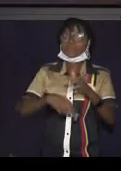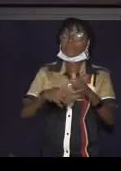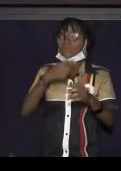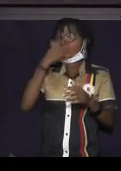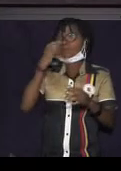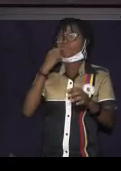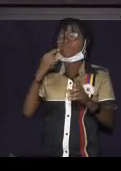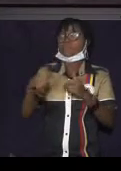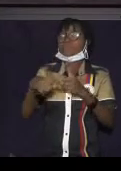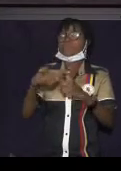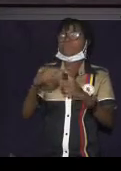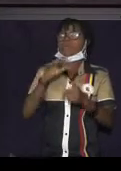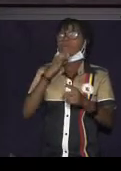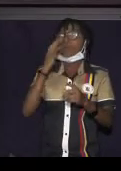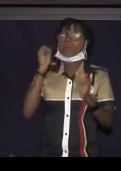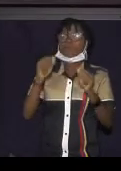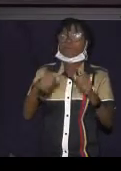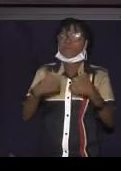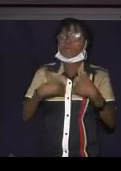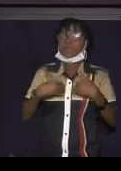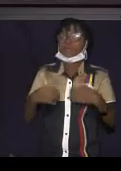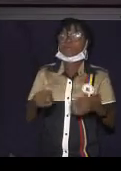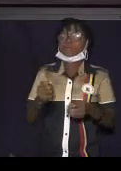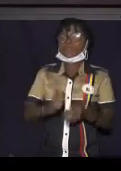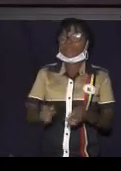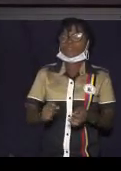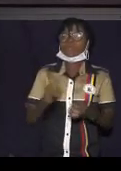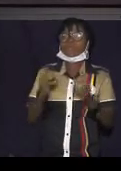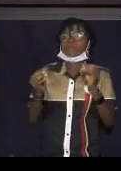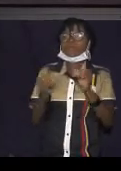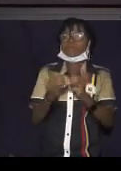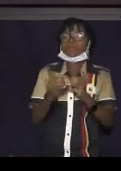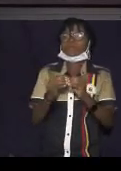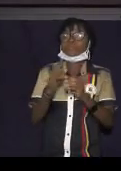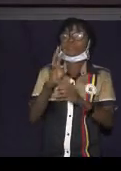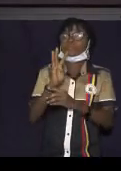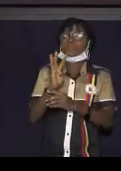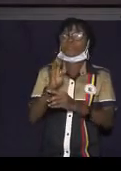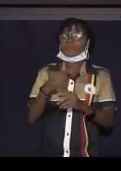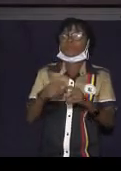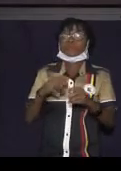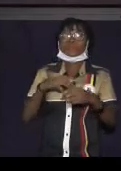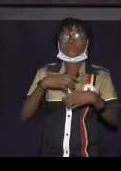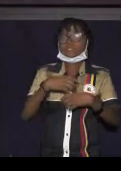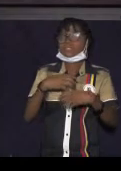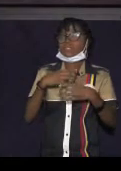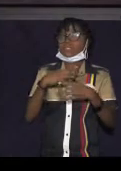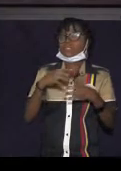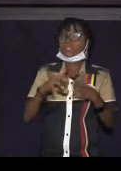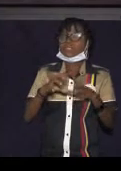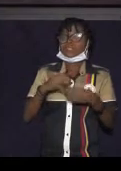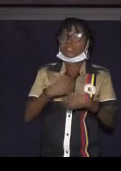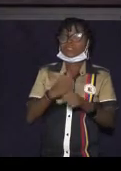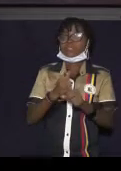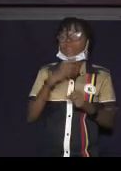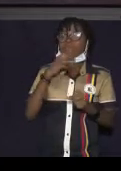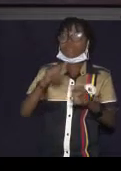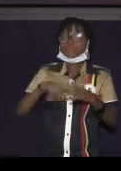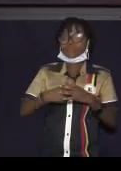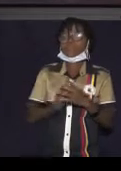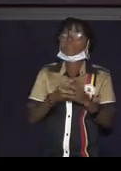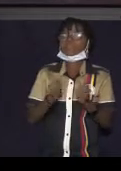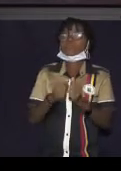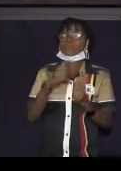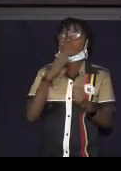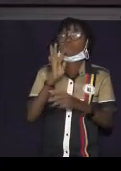positive. I could have written plus 4, but we don't start an expression with plus. Then this minus will go over to the